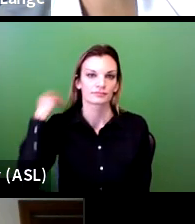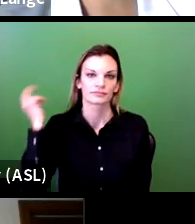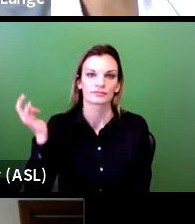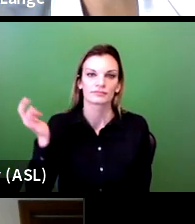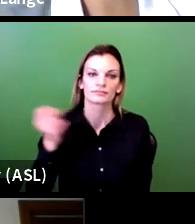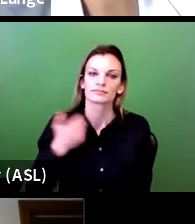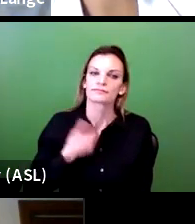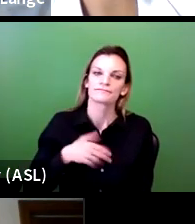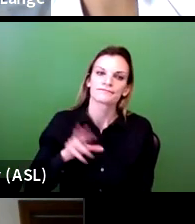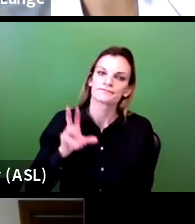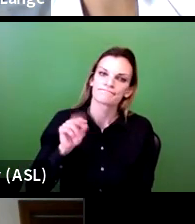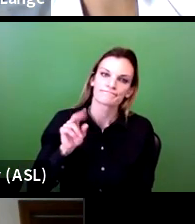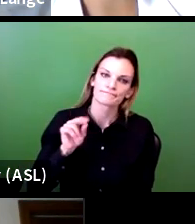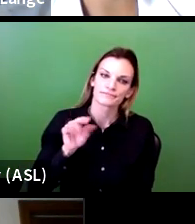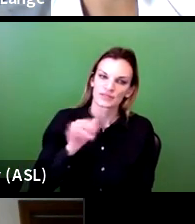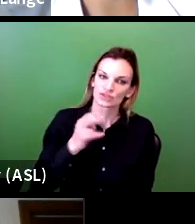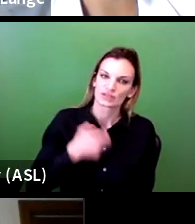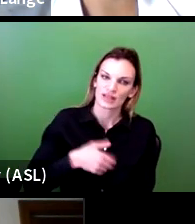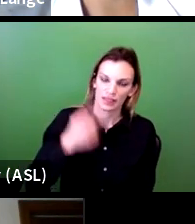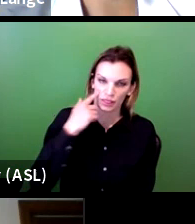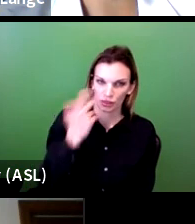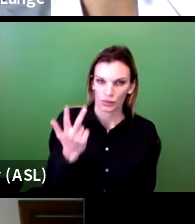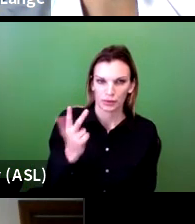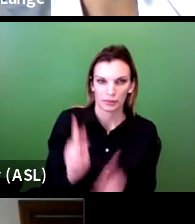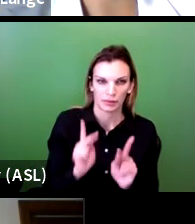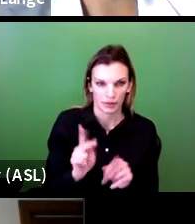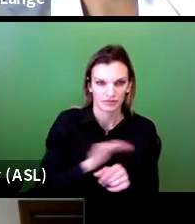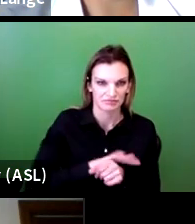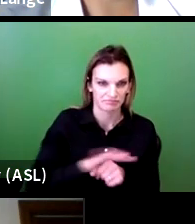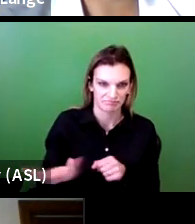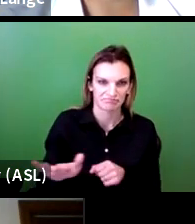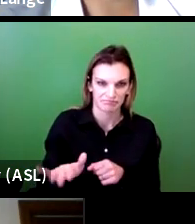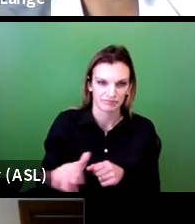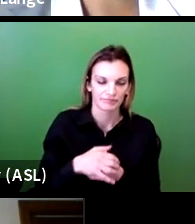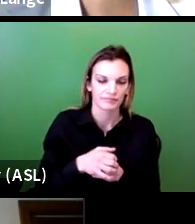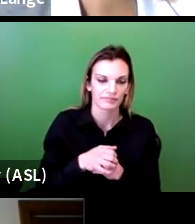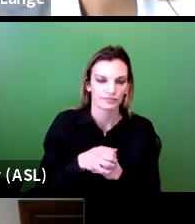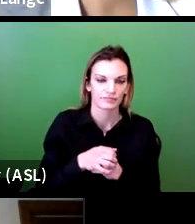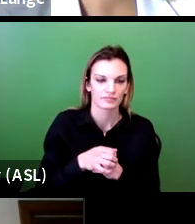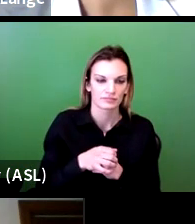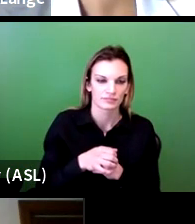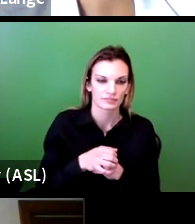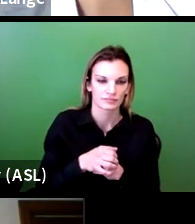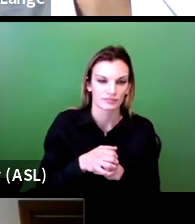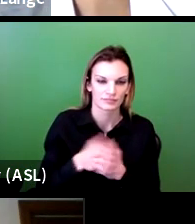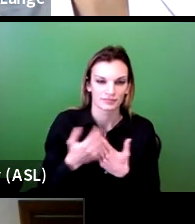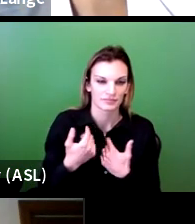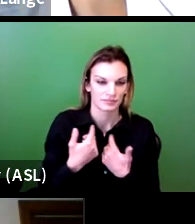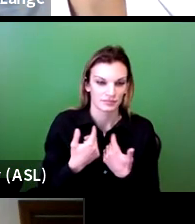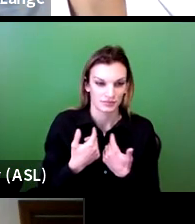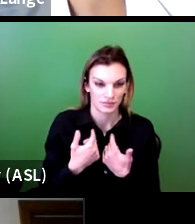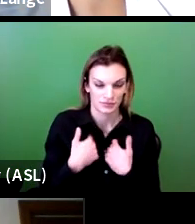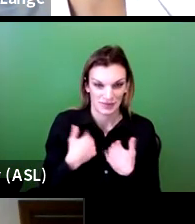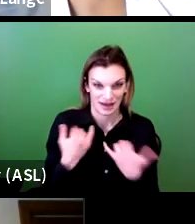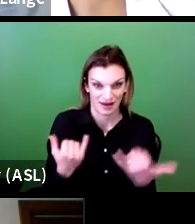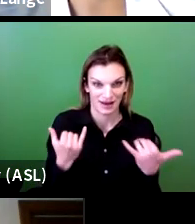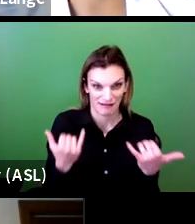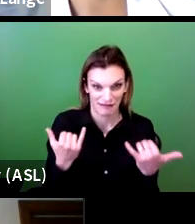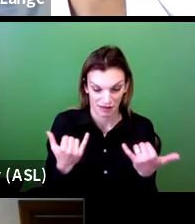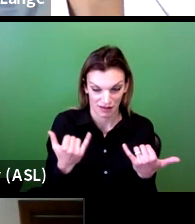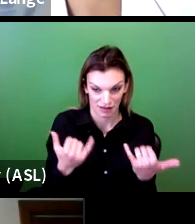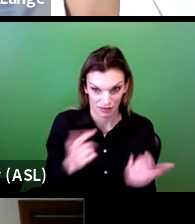No, I kind of agree. 3 people will probably be plenty. We really don't have any idea right now how